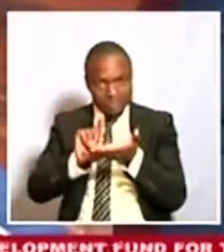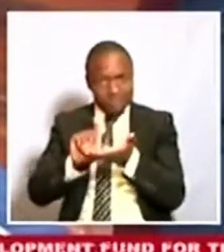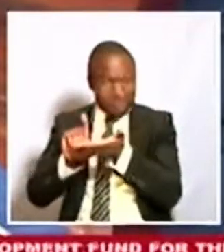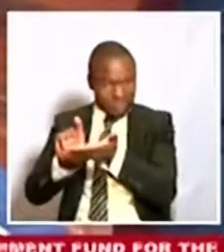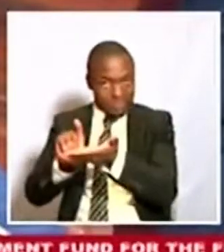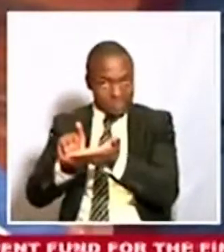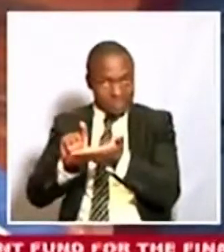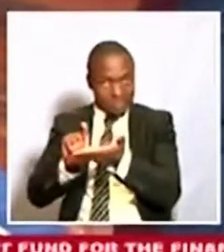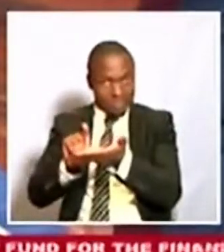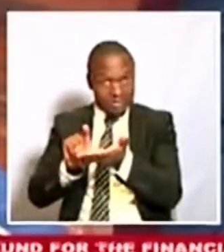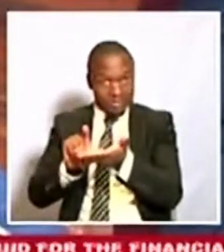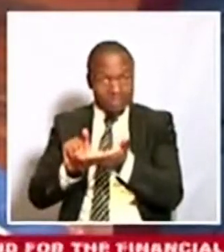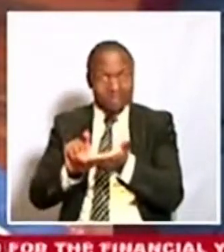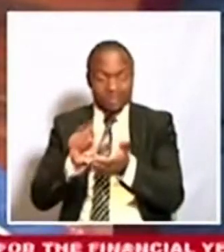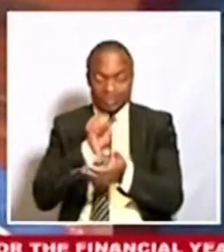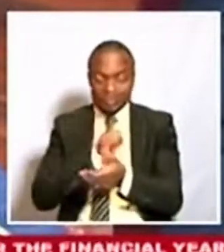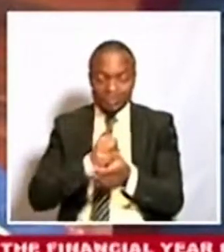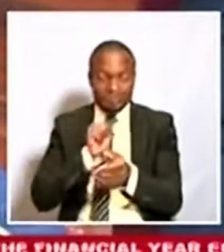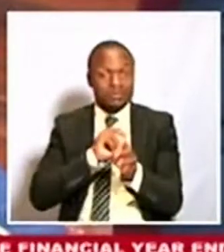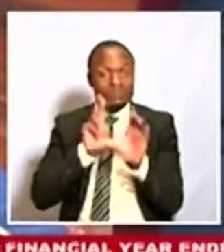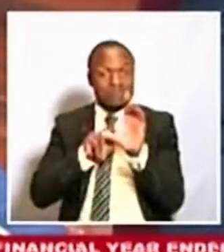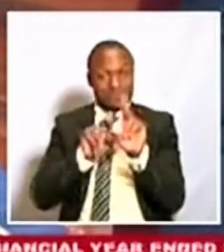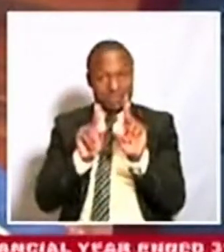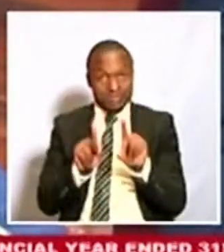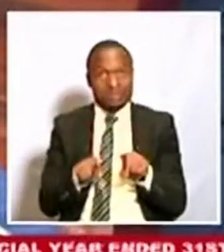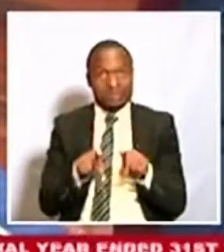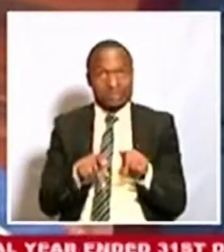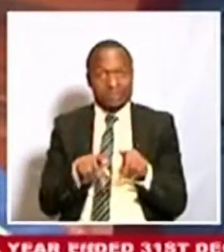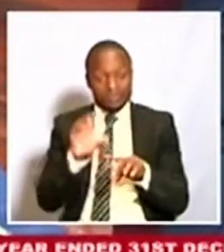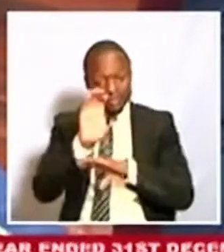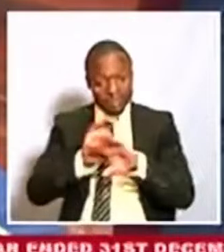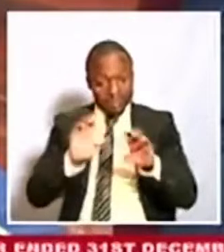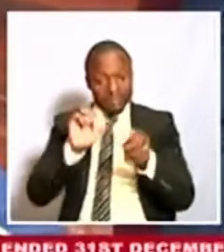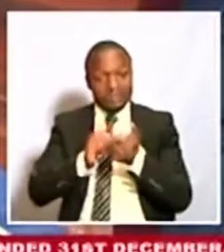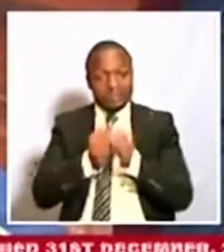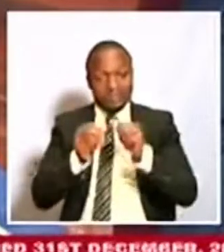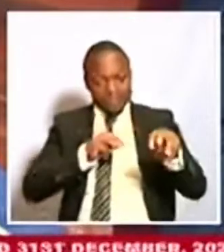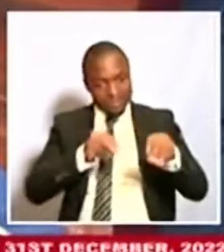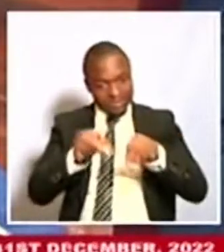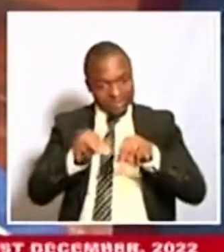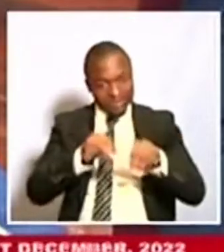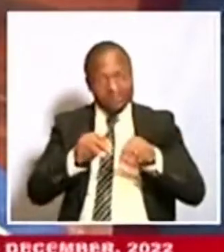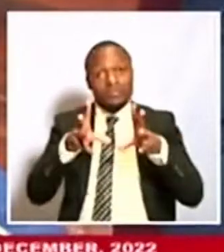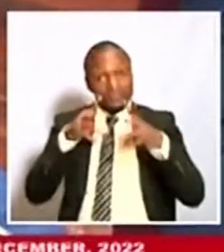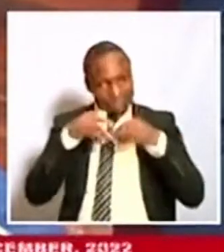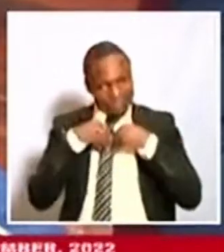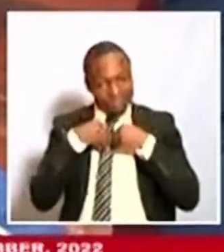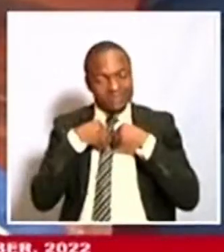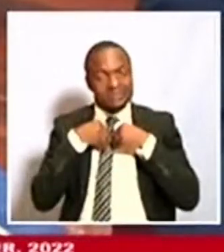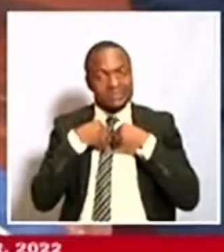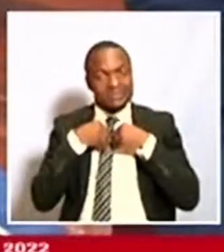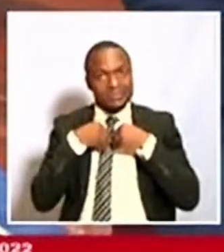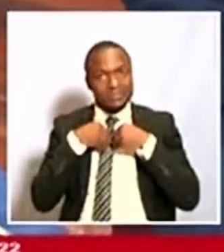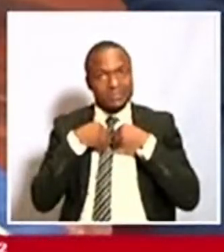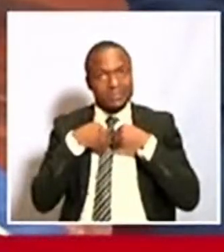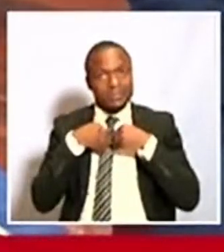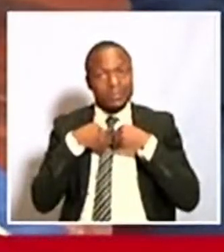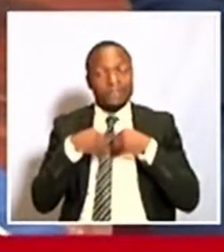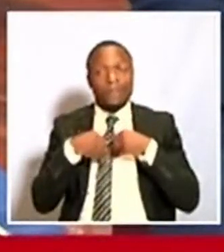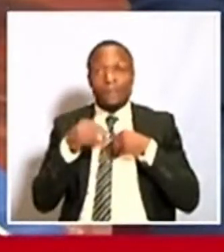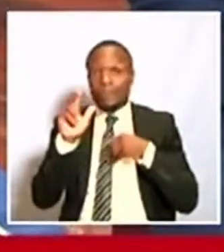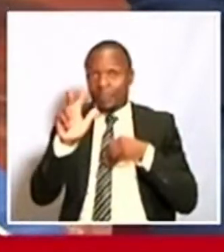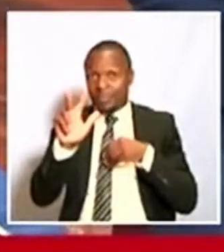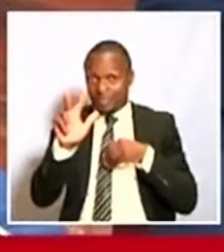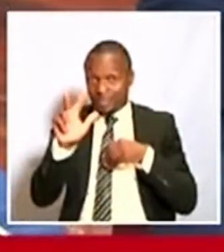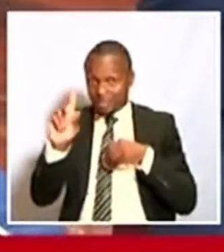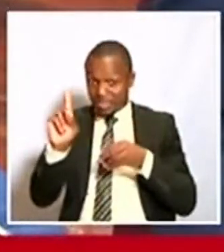Guideline sorry, Chair, I skipped to cause of the query. Management wishes to acknowledge that as at